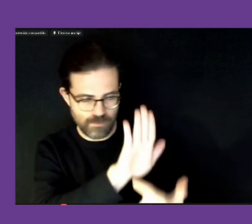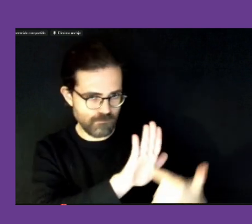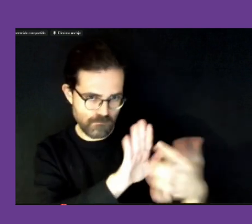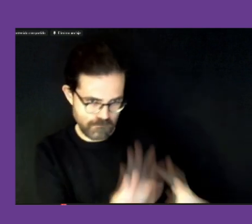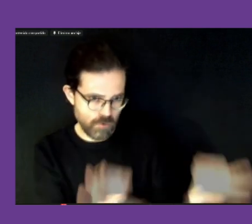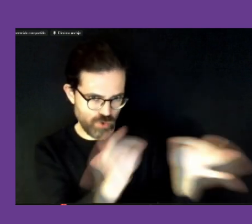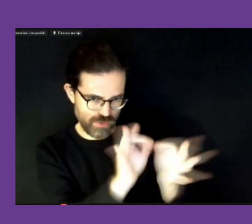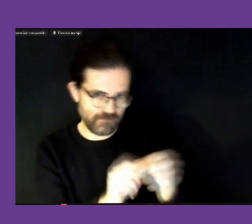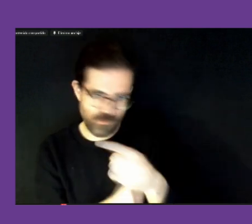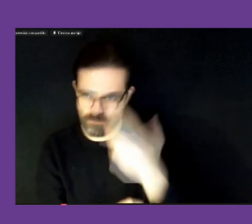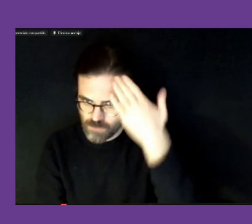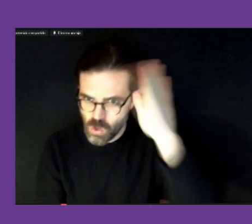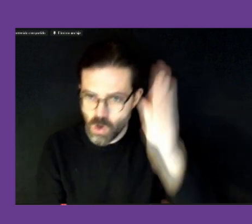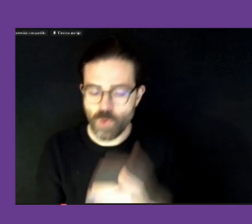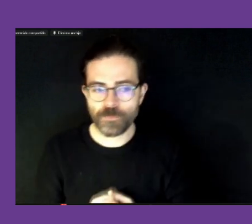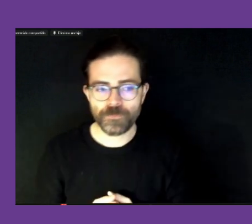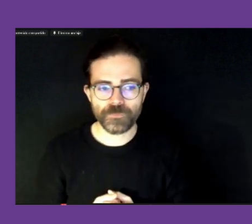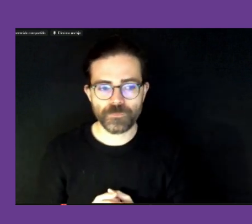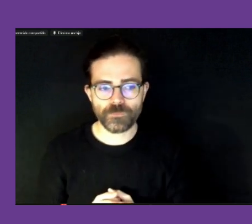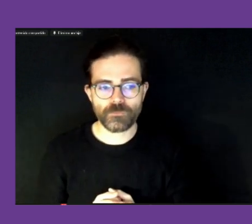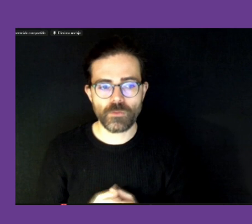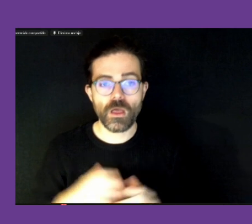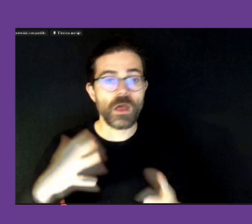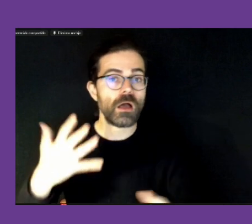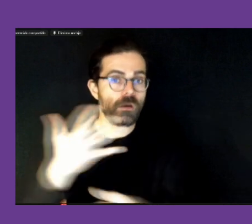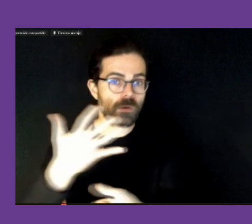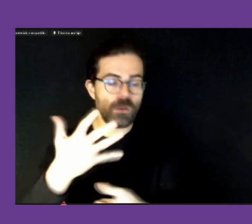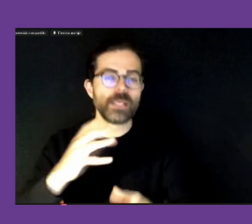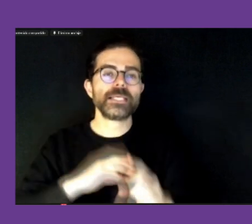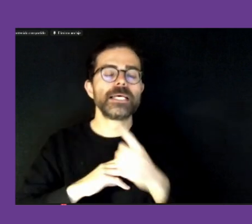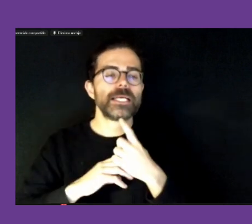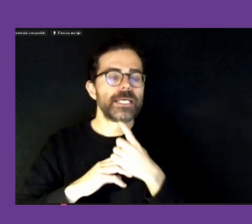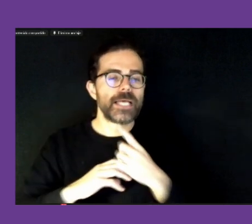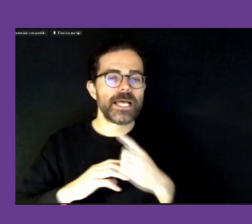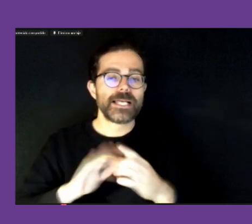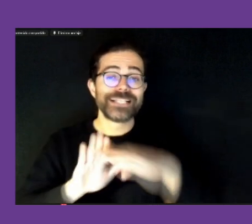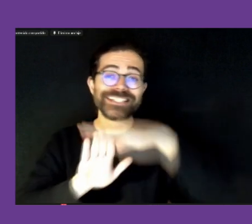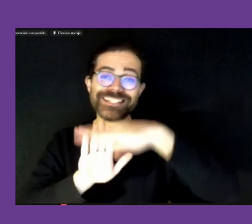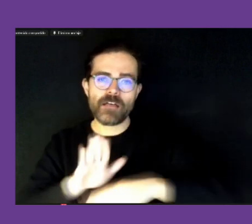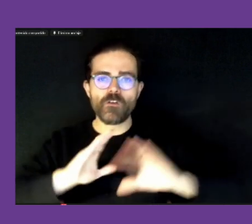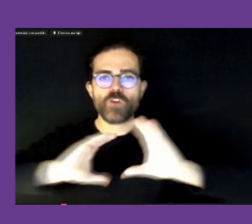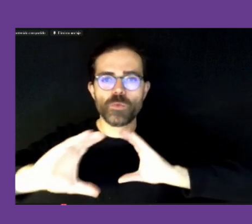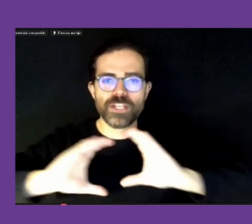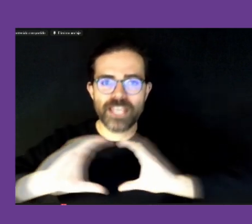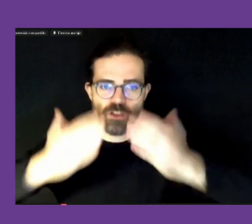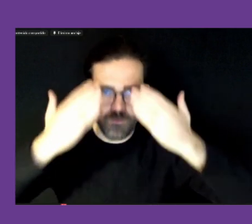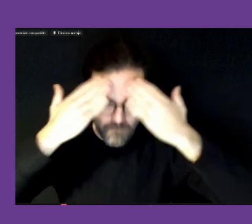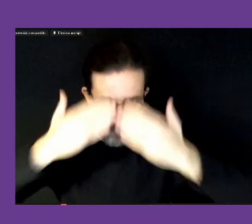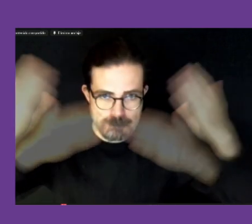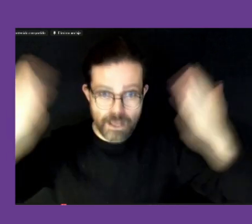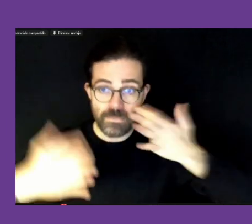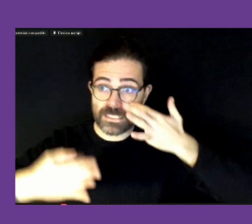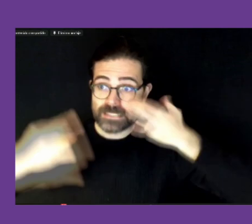standard on the communication with the public safety answering points, meaning the 112